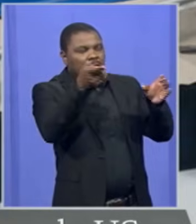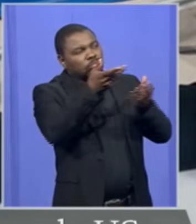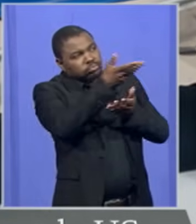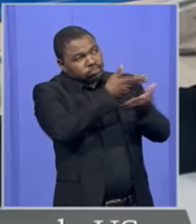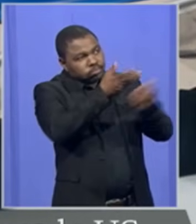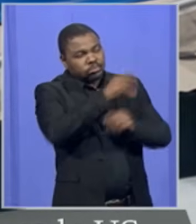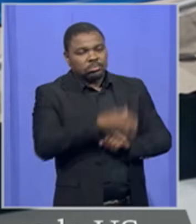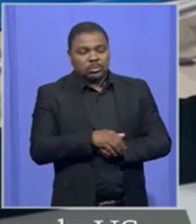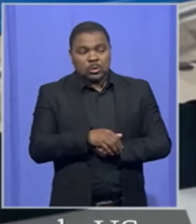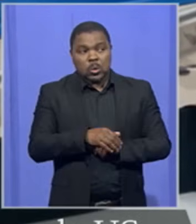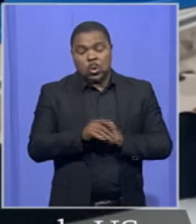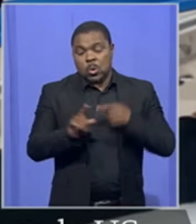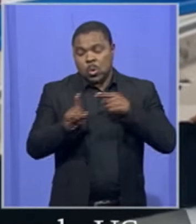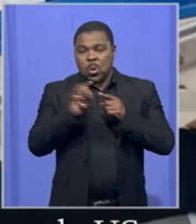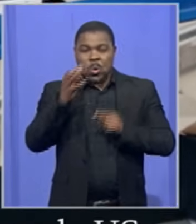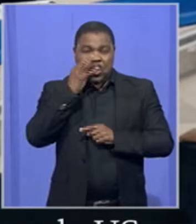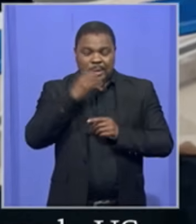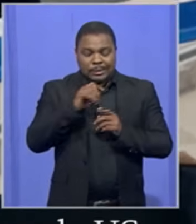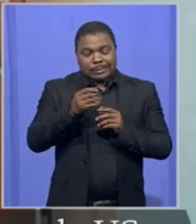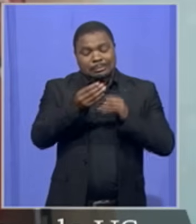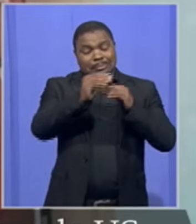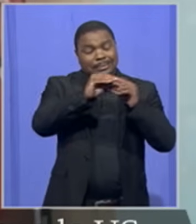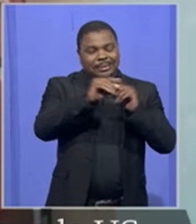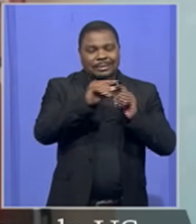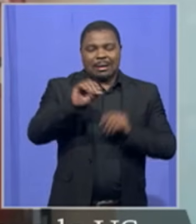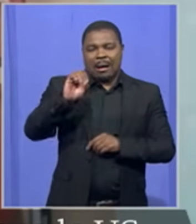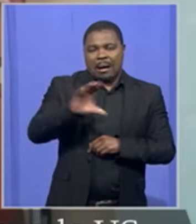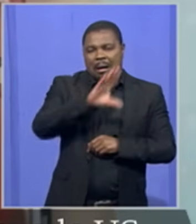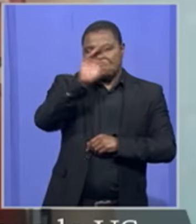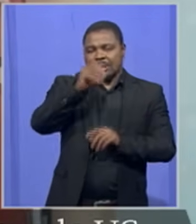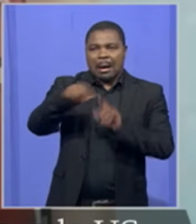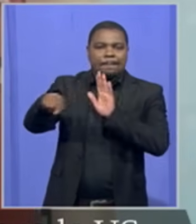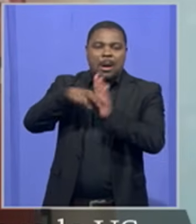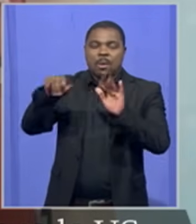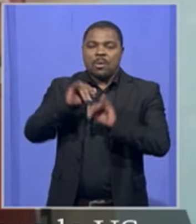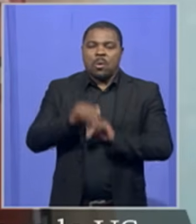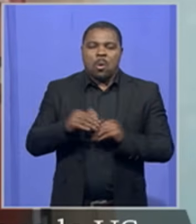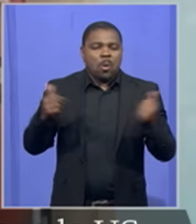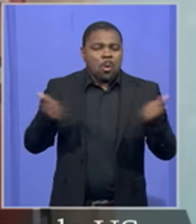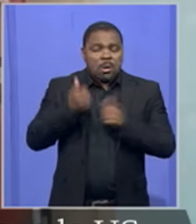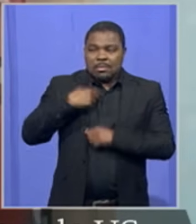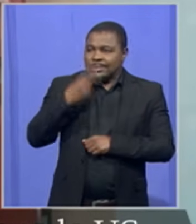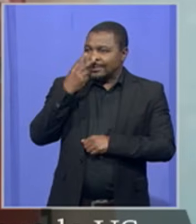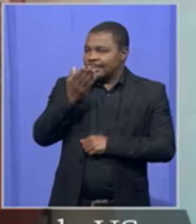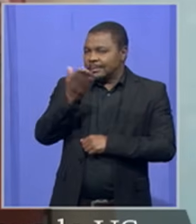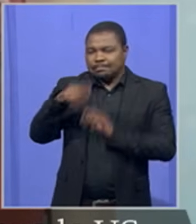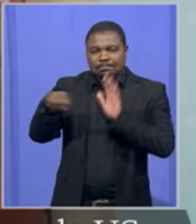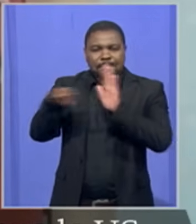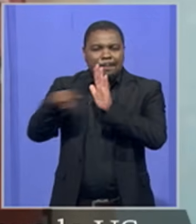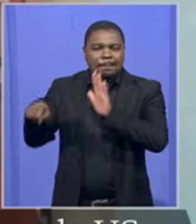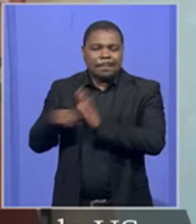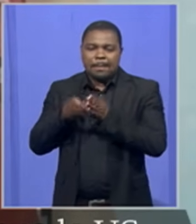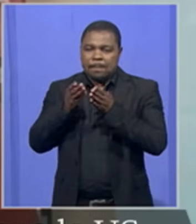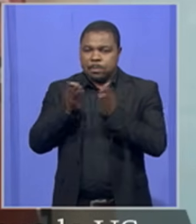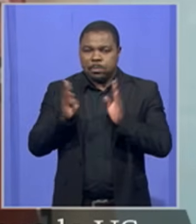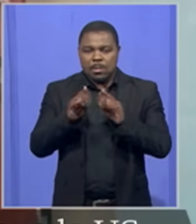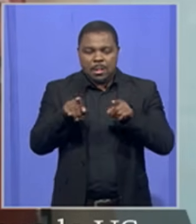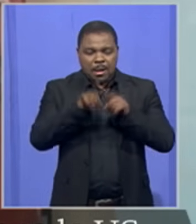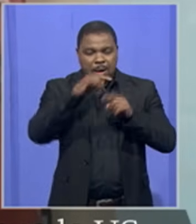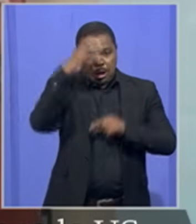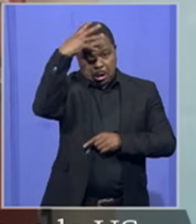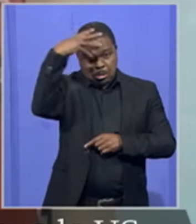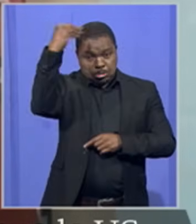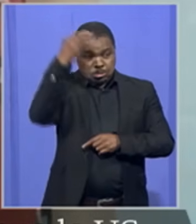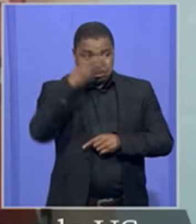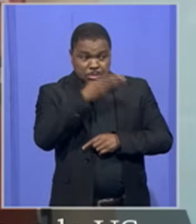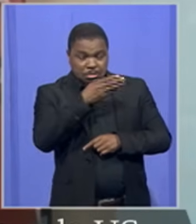ama kontinente ya Afrika. We already have started seeing these effects. So far, in Lesotho, we've